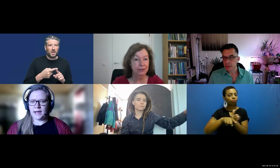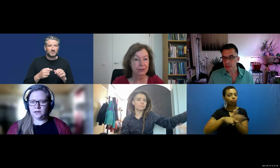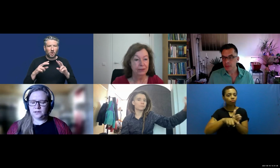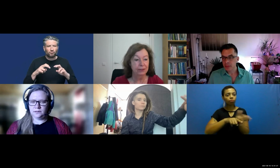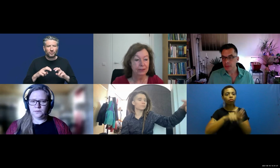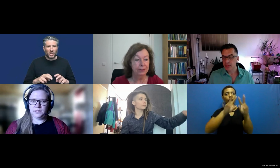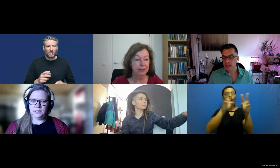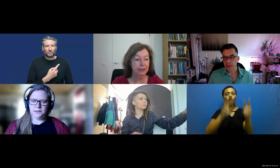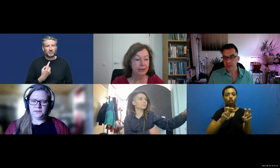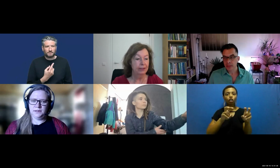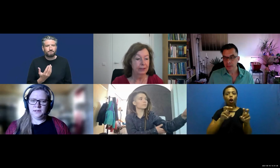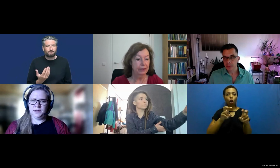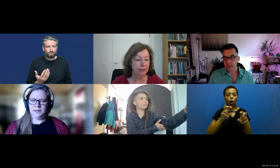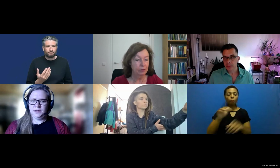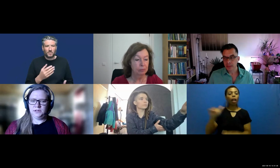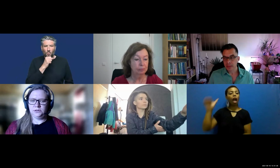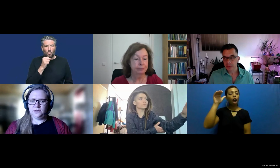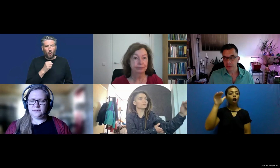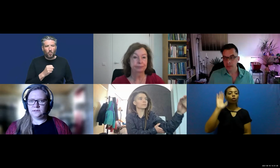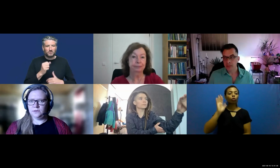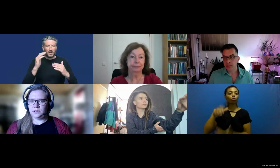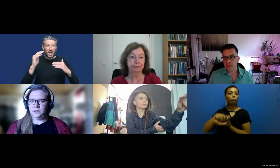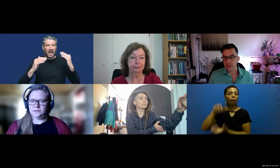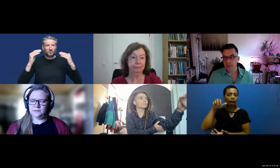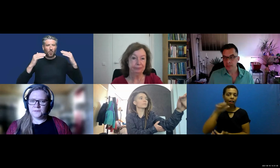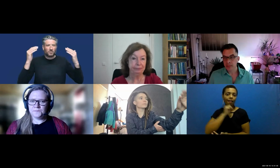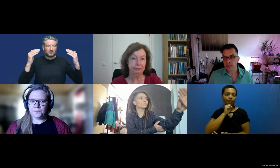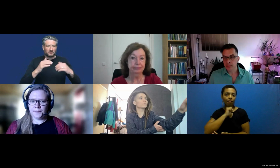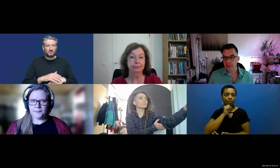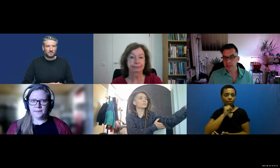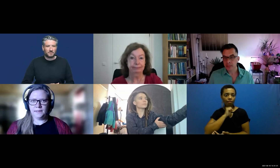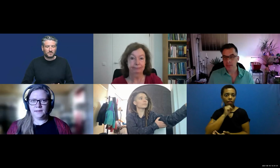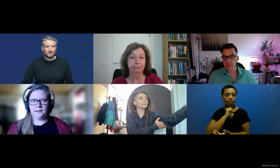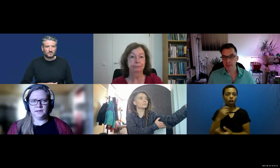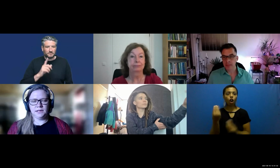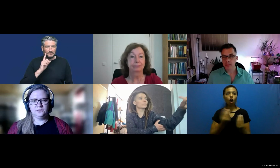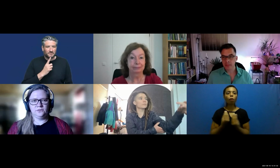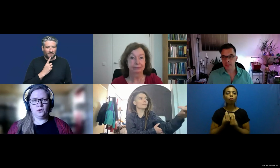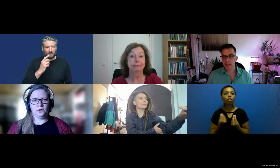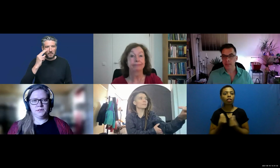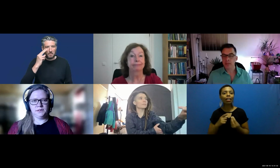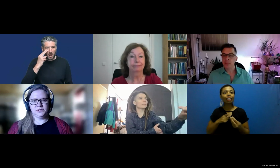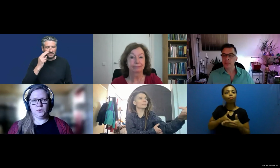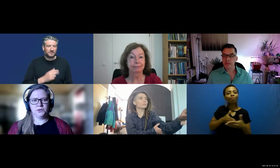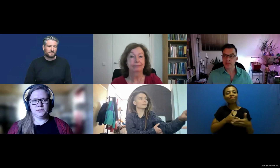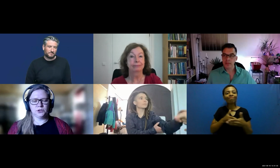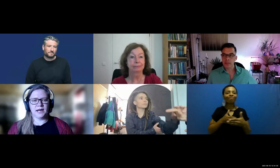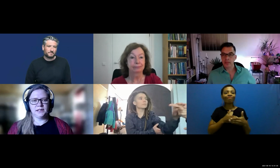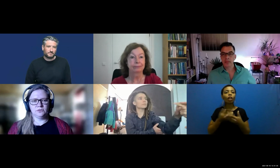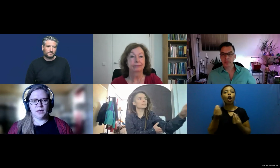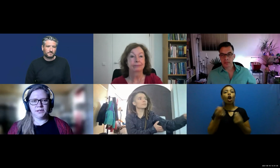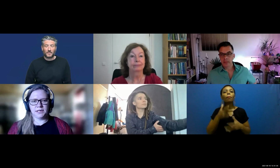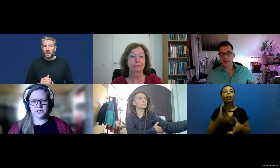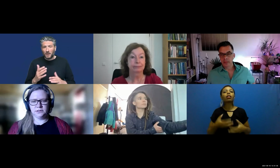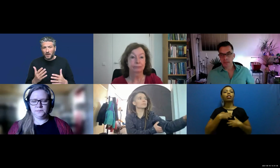older adults with dual sensory loss and the need for support and what kind